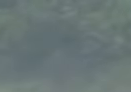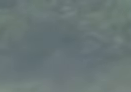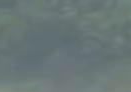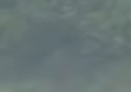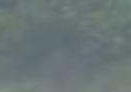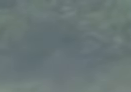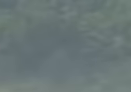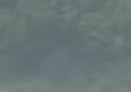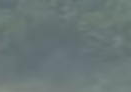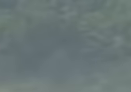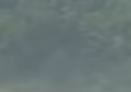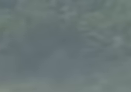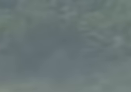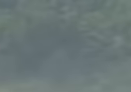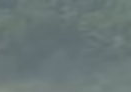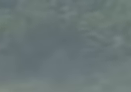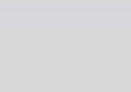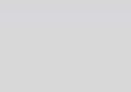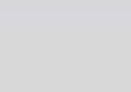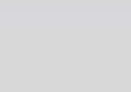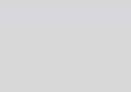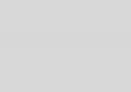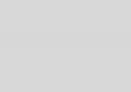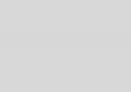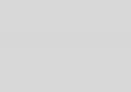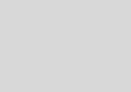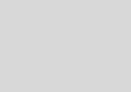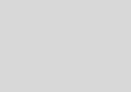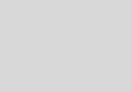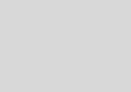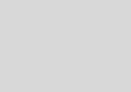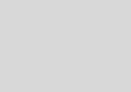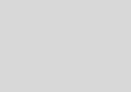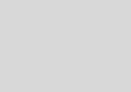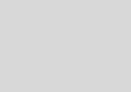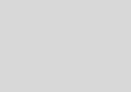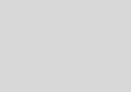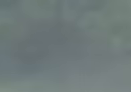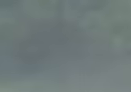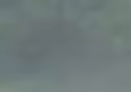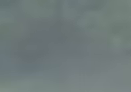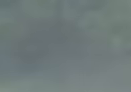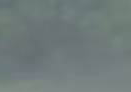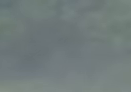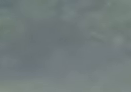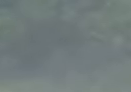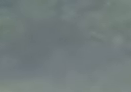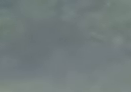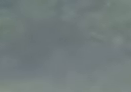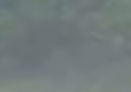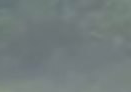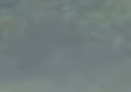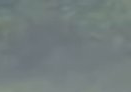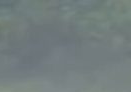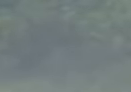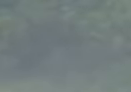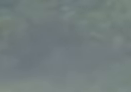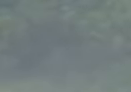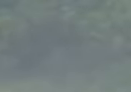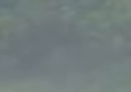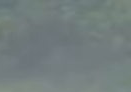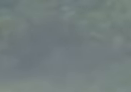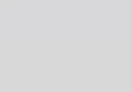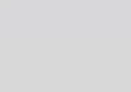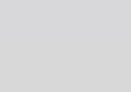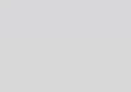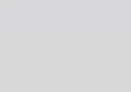beach toys with people you don't live with, all right? Like your beach balls and your frisbees. Stop it. And when you go to buy your little bacon